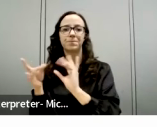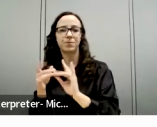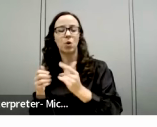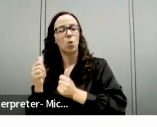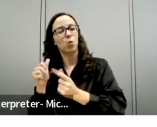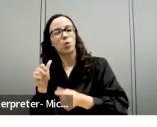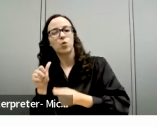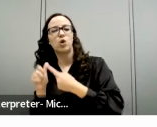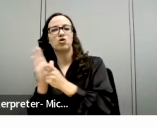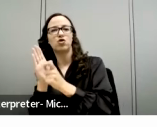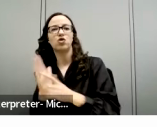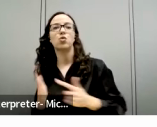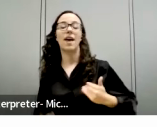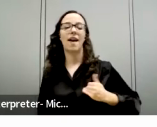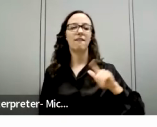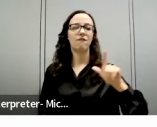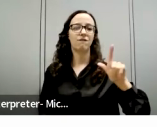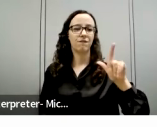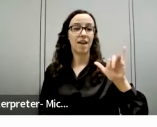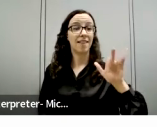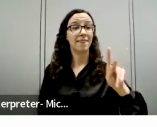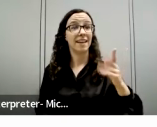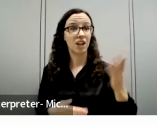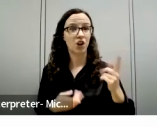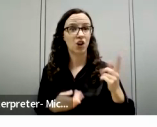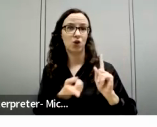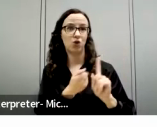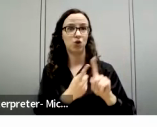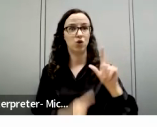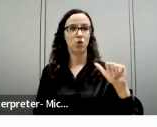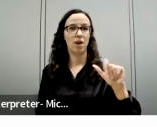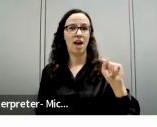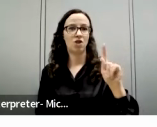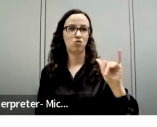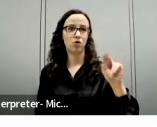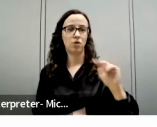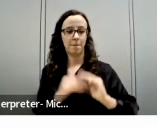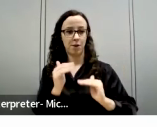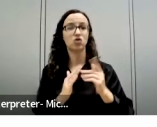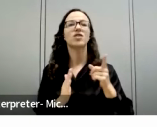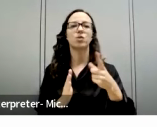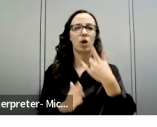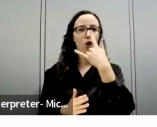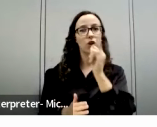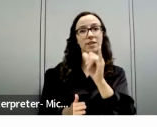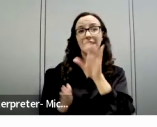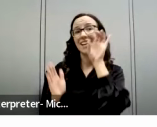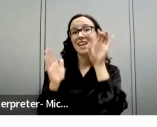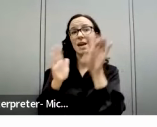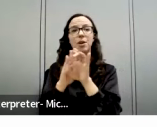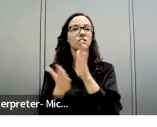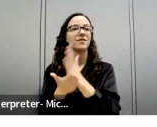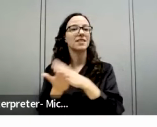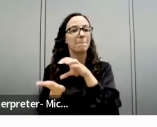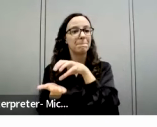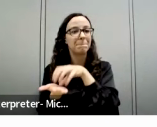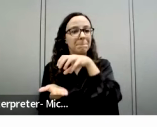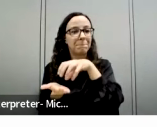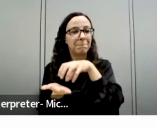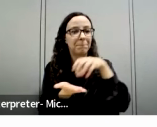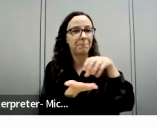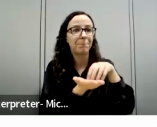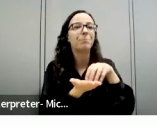here to an attribution builder, but here is what an attribution might look like. This is an image of some cupcakes. And